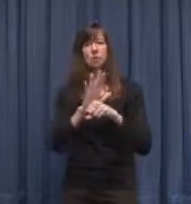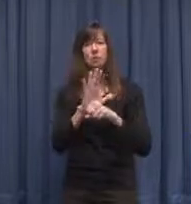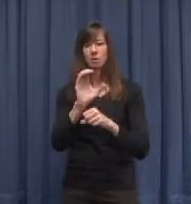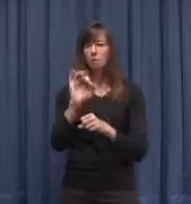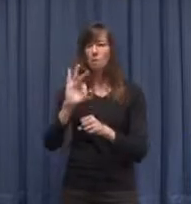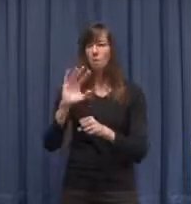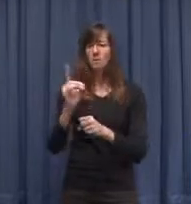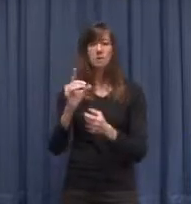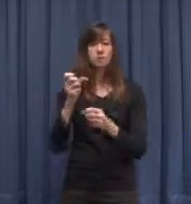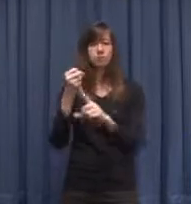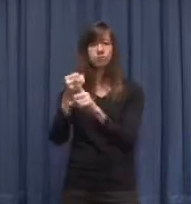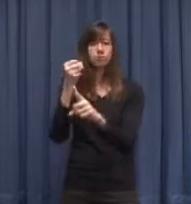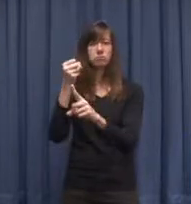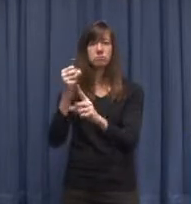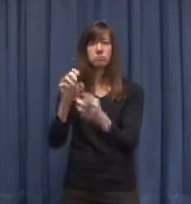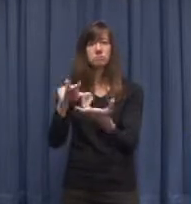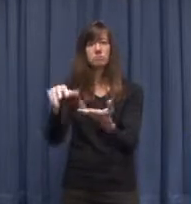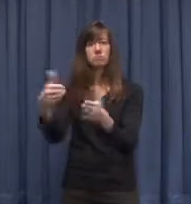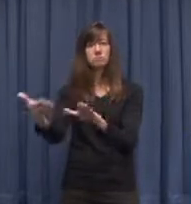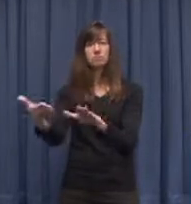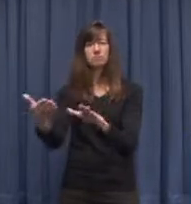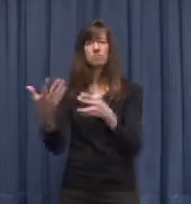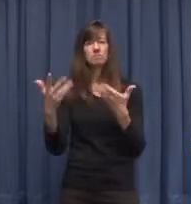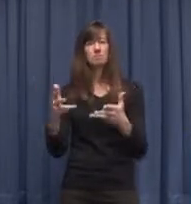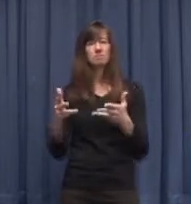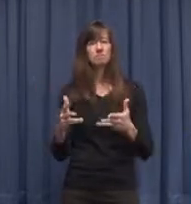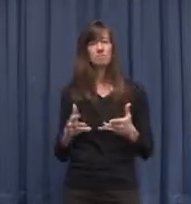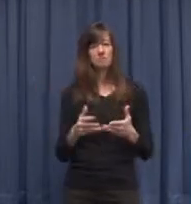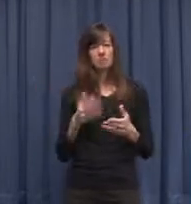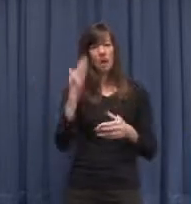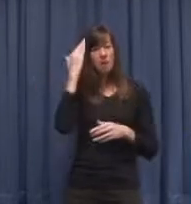unfortunately, and I know that that's hard to hear, and it's